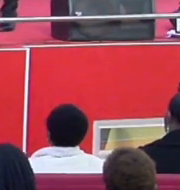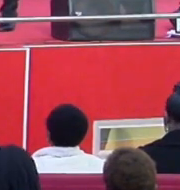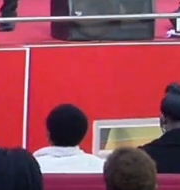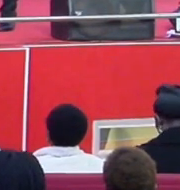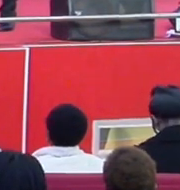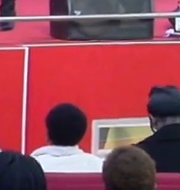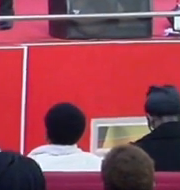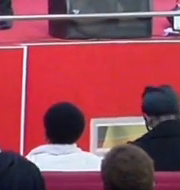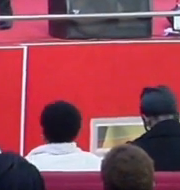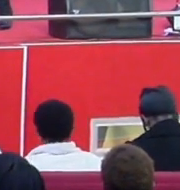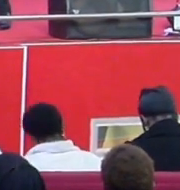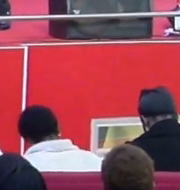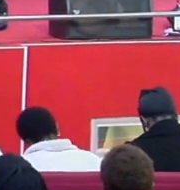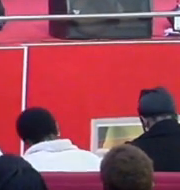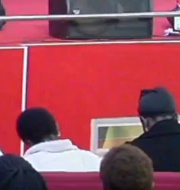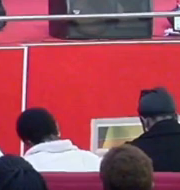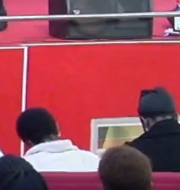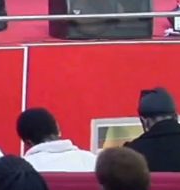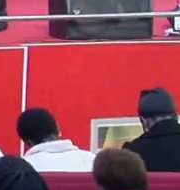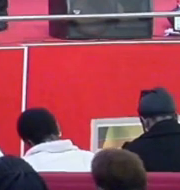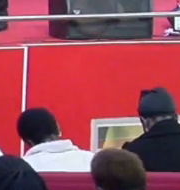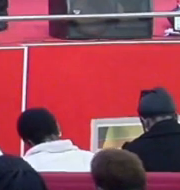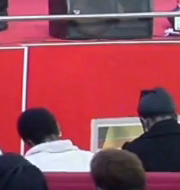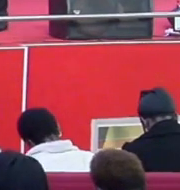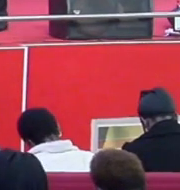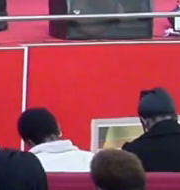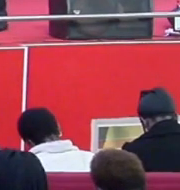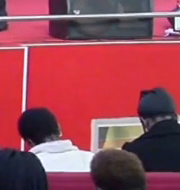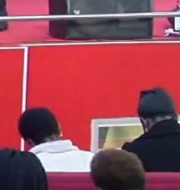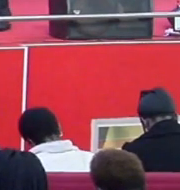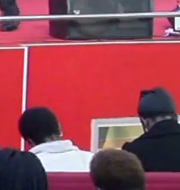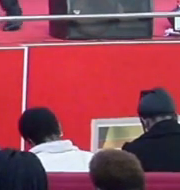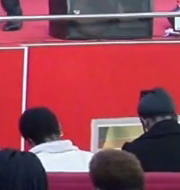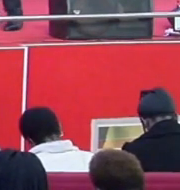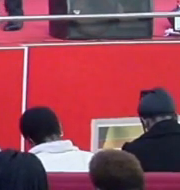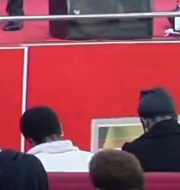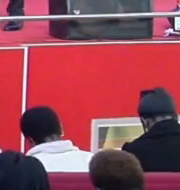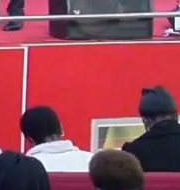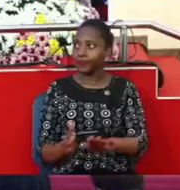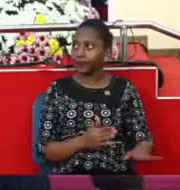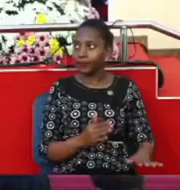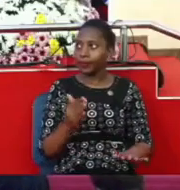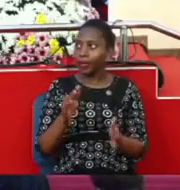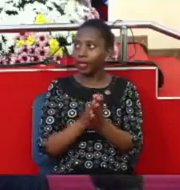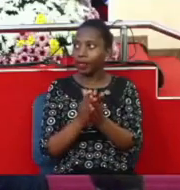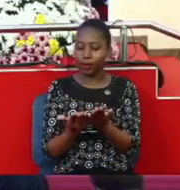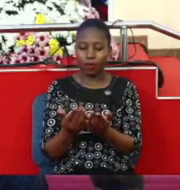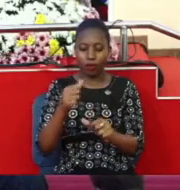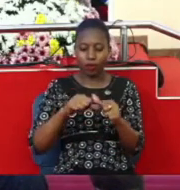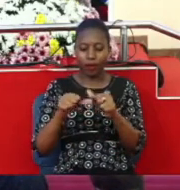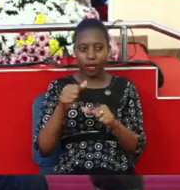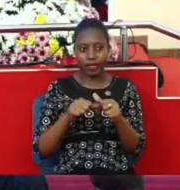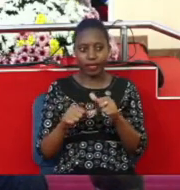and verse 37, the book of Acts 8 and verse 37. Matendo 8:37. I